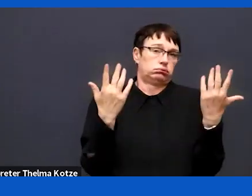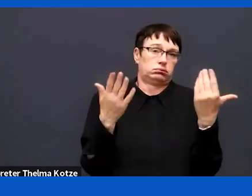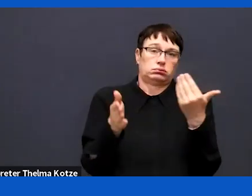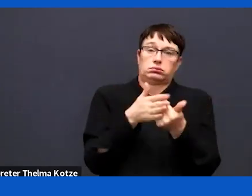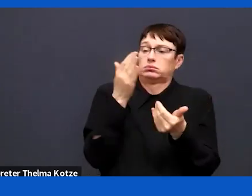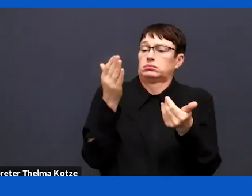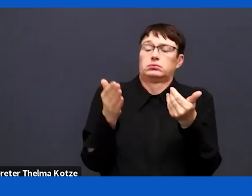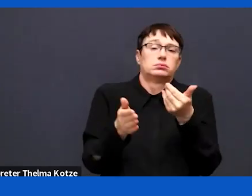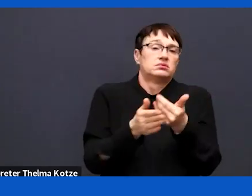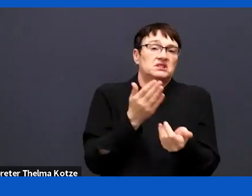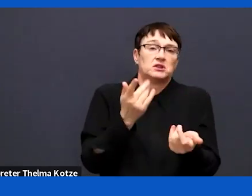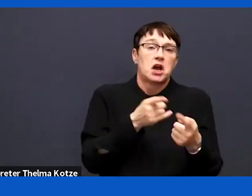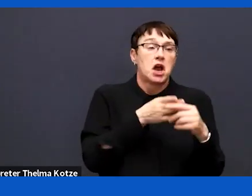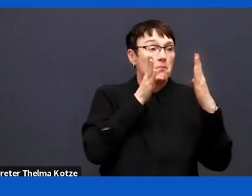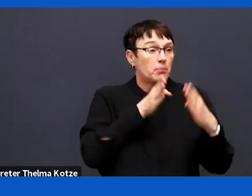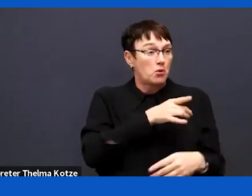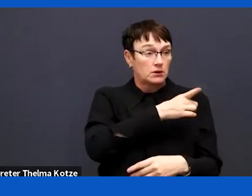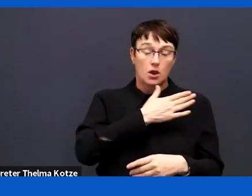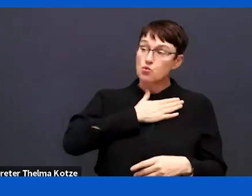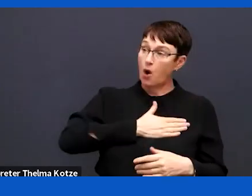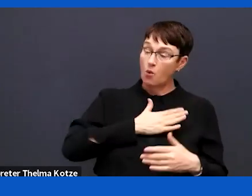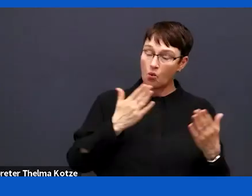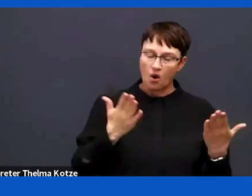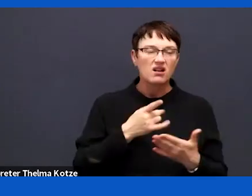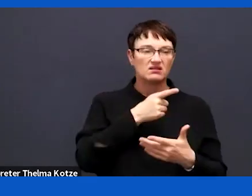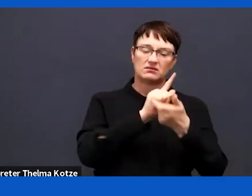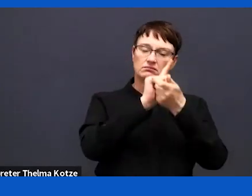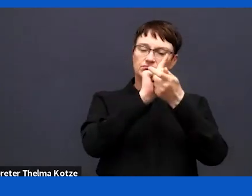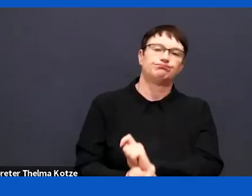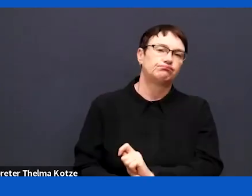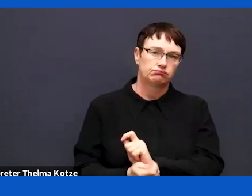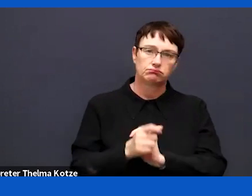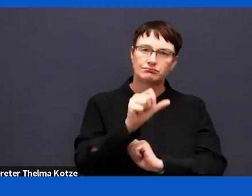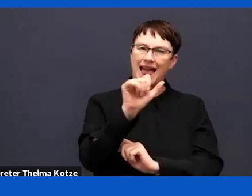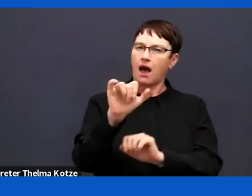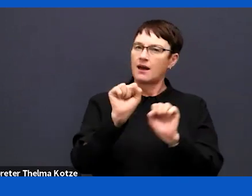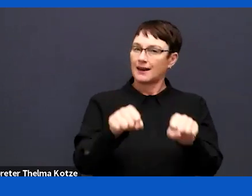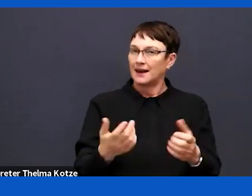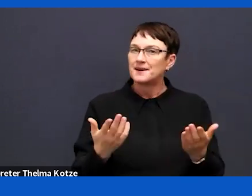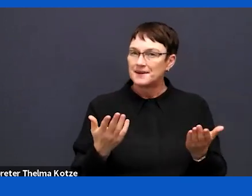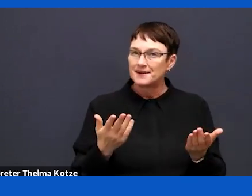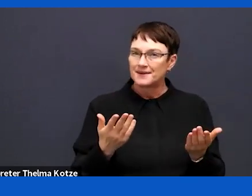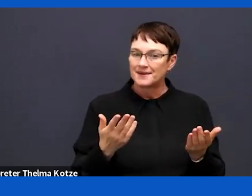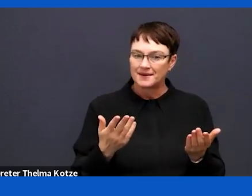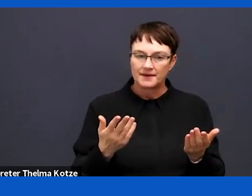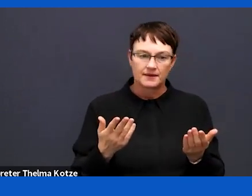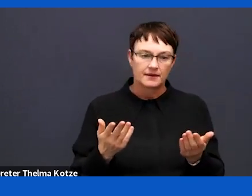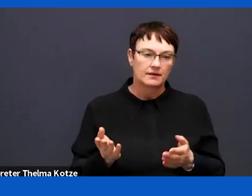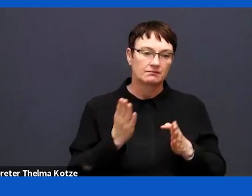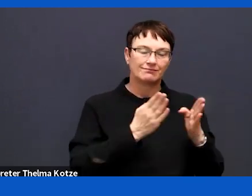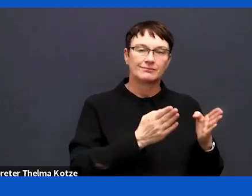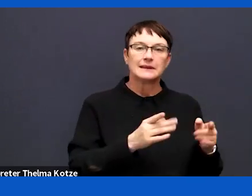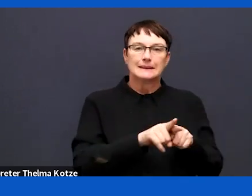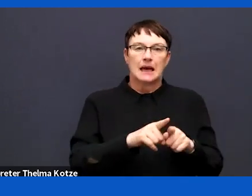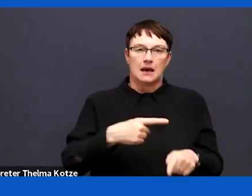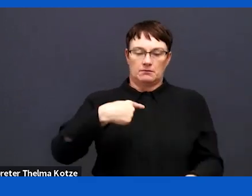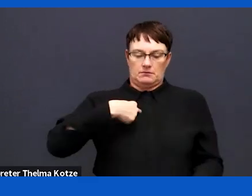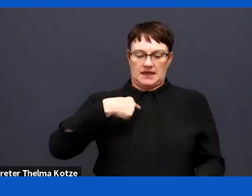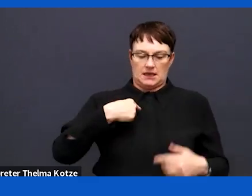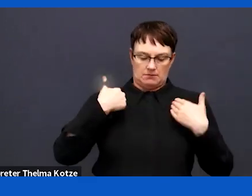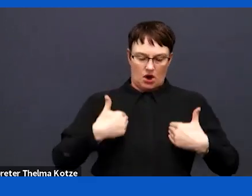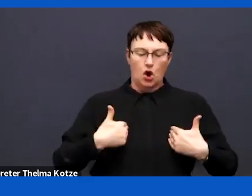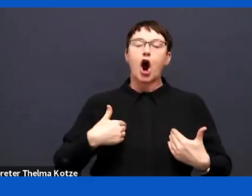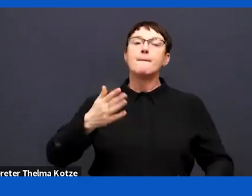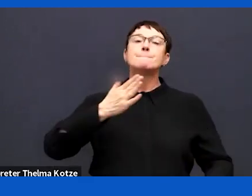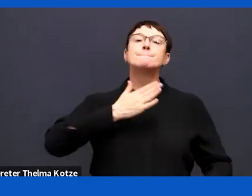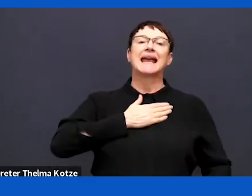who's using that needs it. So that's kind of more of at an individual level, like my preferences are like this. So I use AI to make it my way,